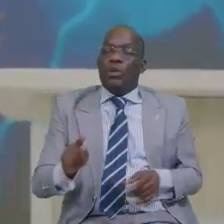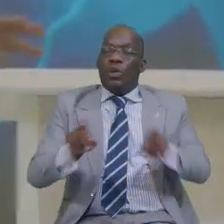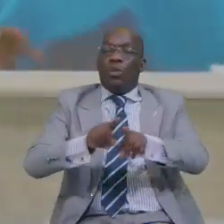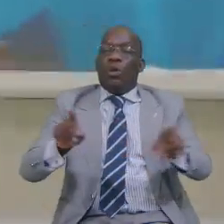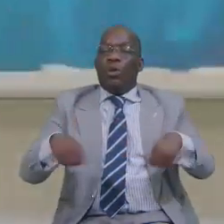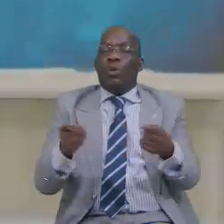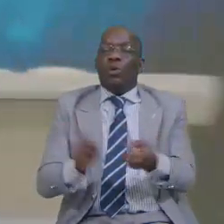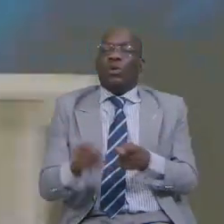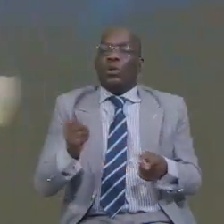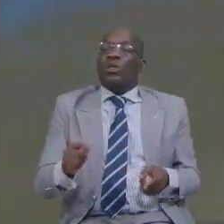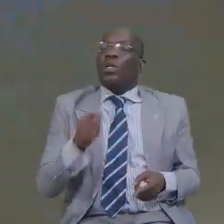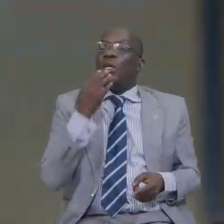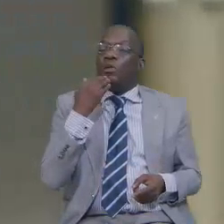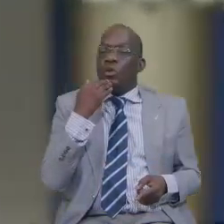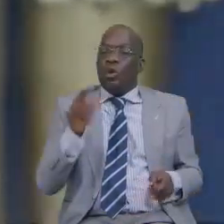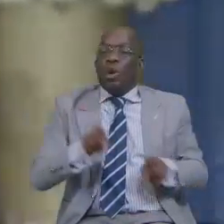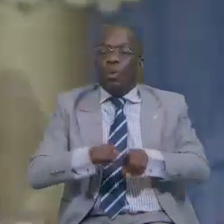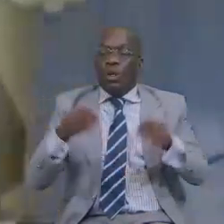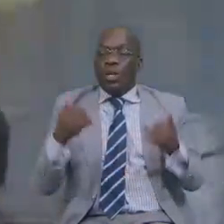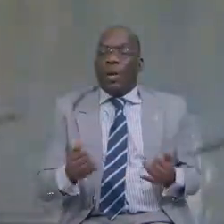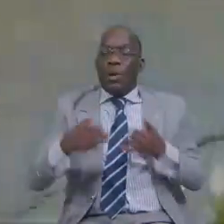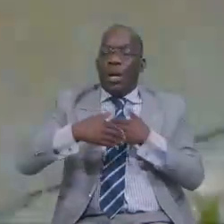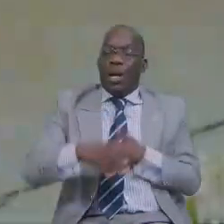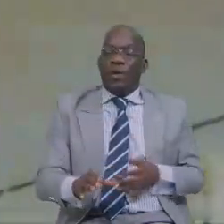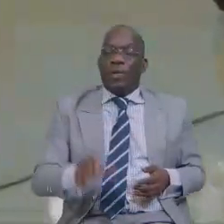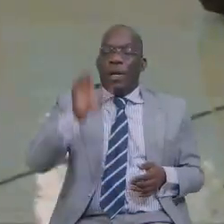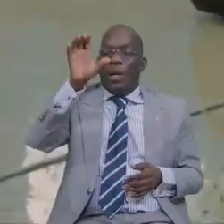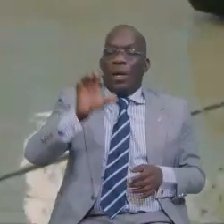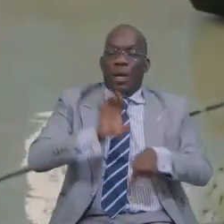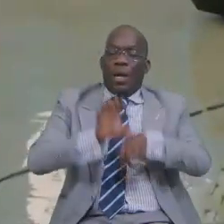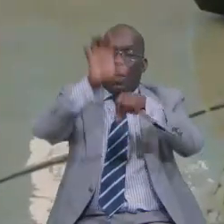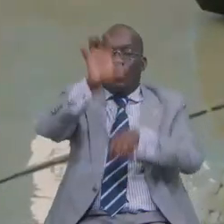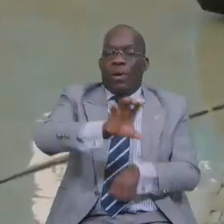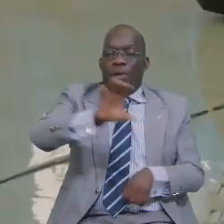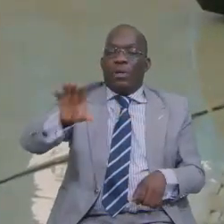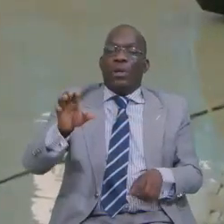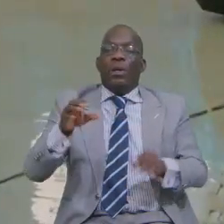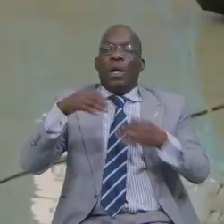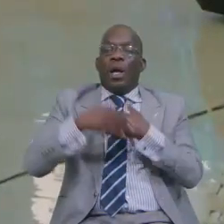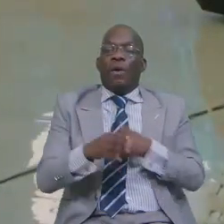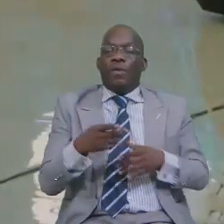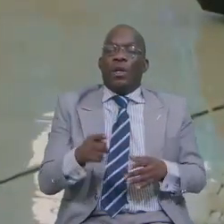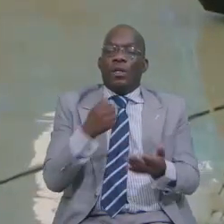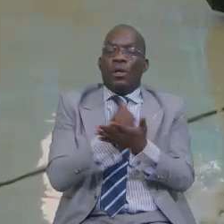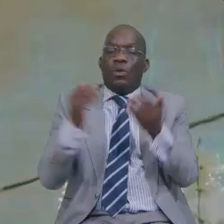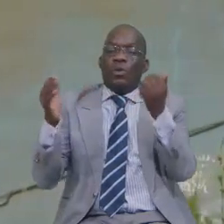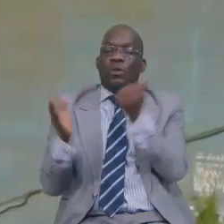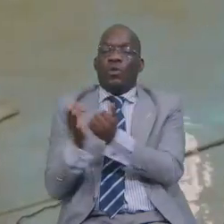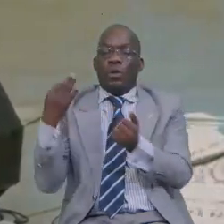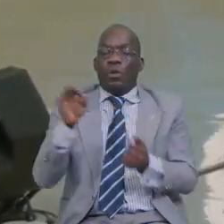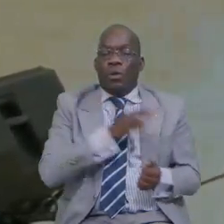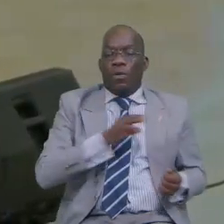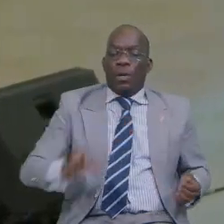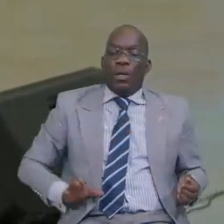after Calvary, now, after the crucifixion and the death and the resurrection of Christ, after he